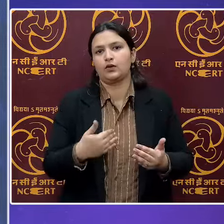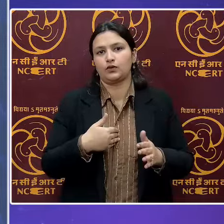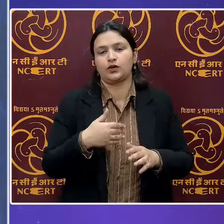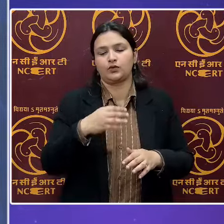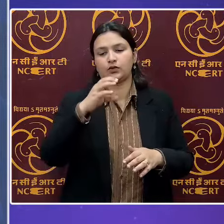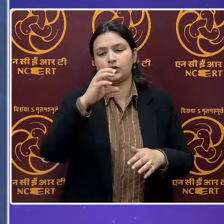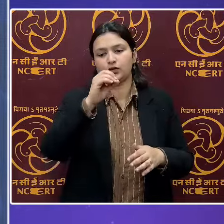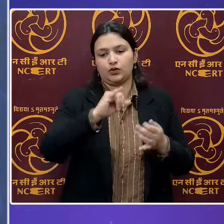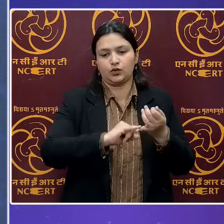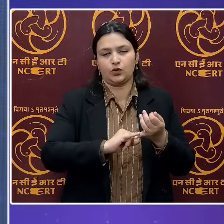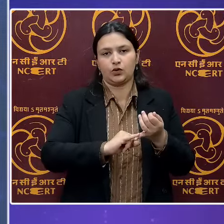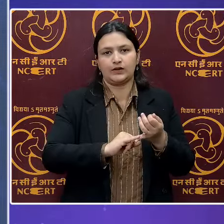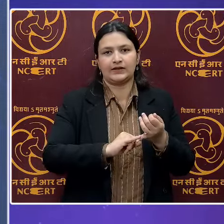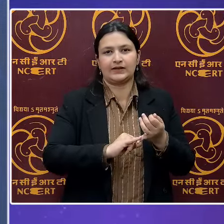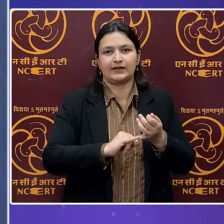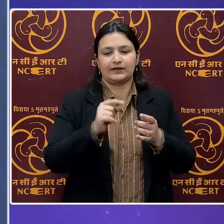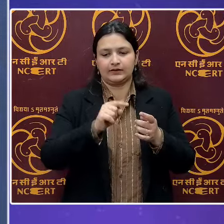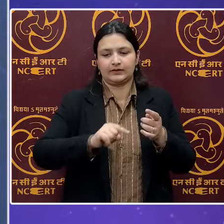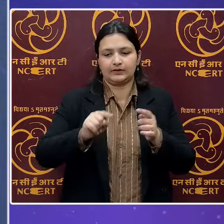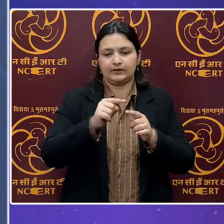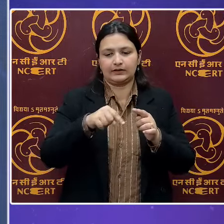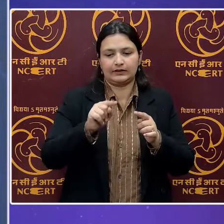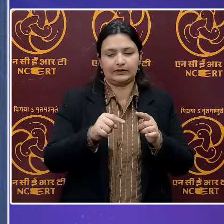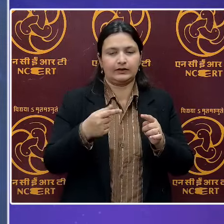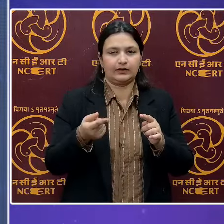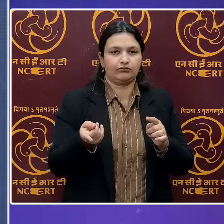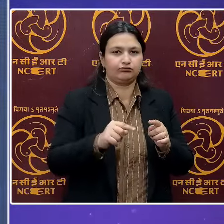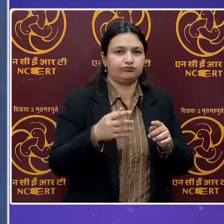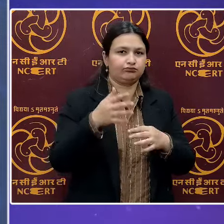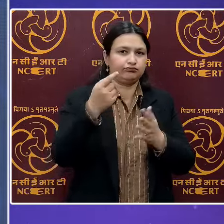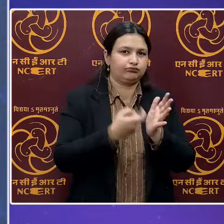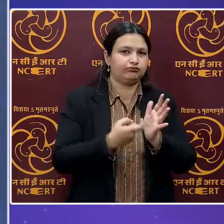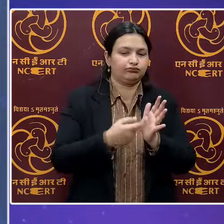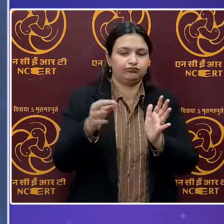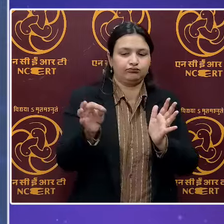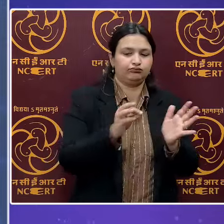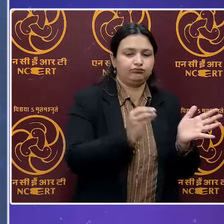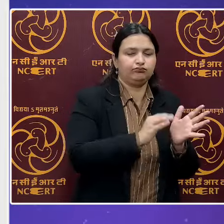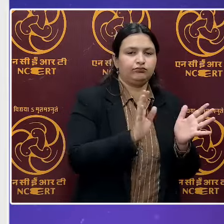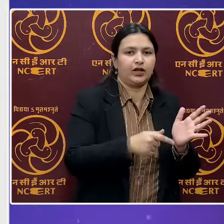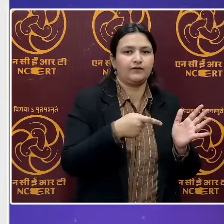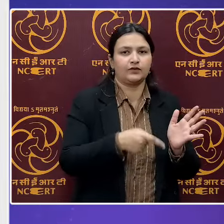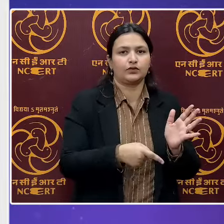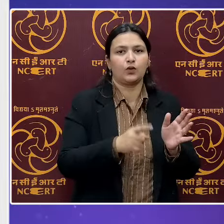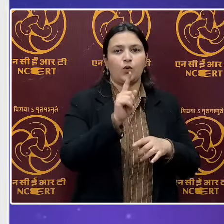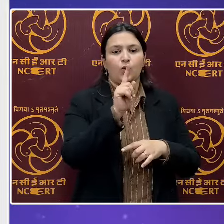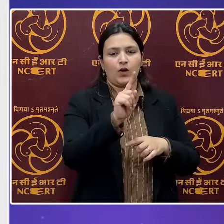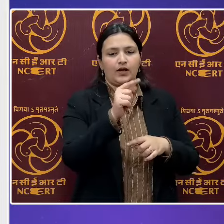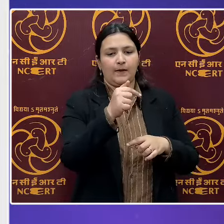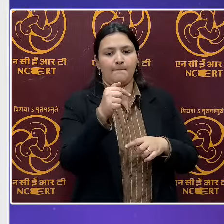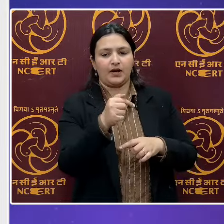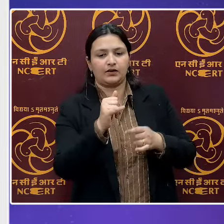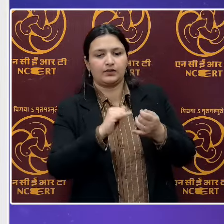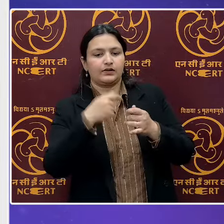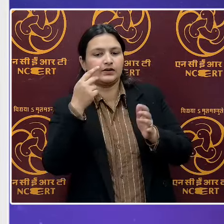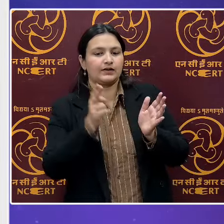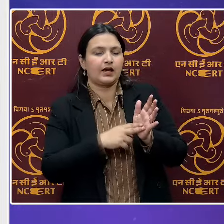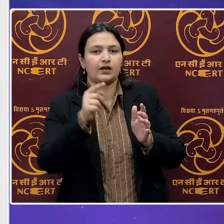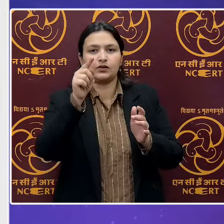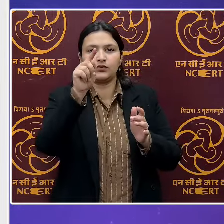writing 1 minus sin square theta, that is 1 minus sin square omega t raised to the power